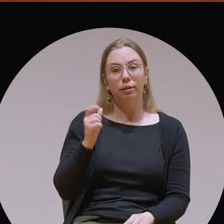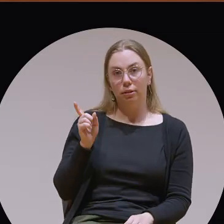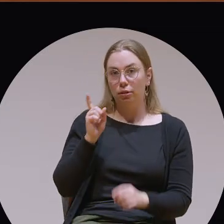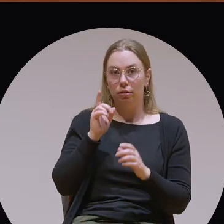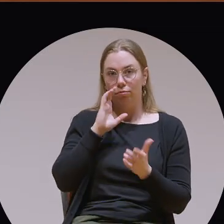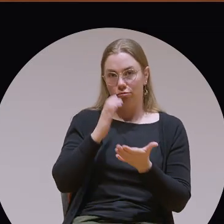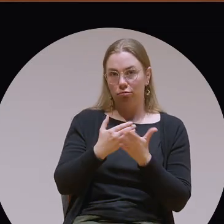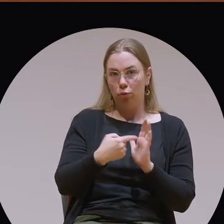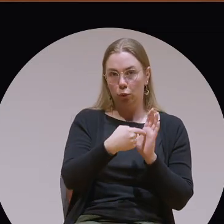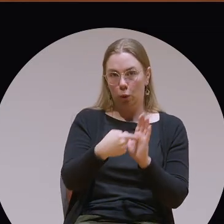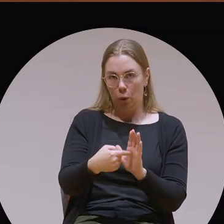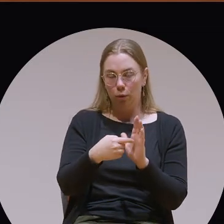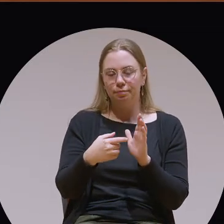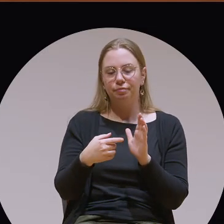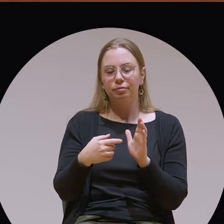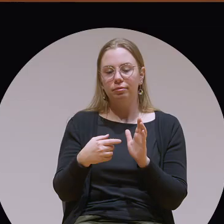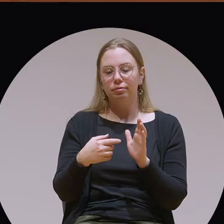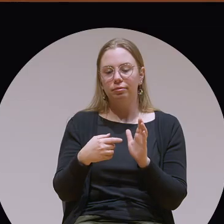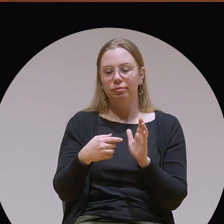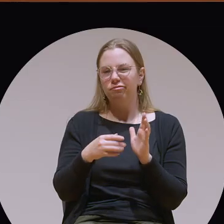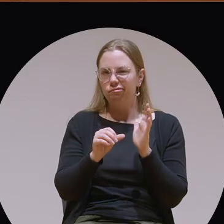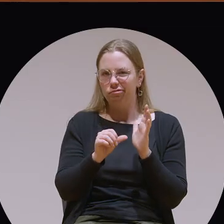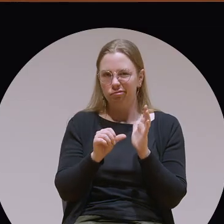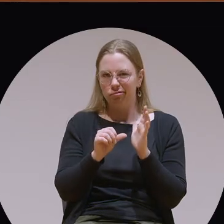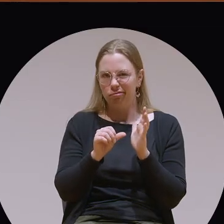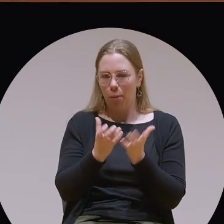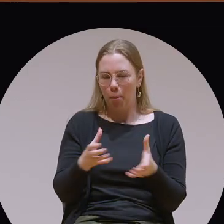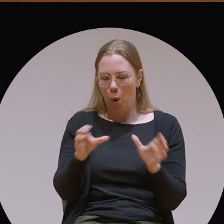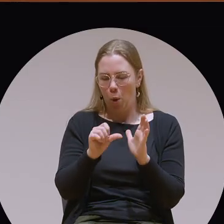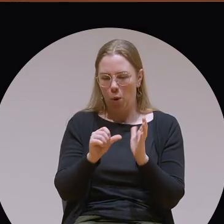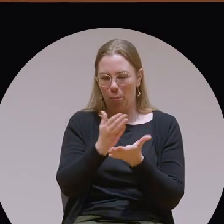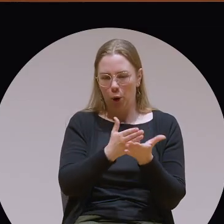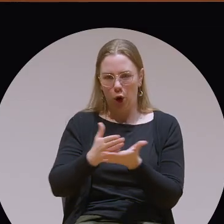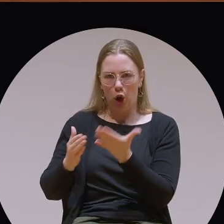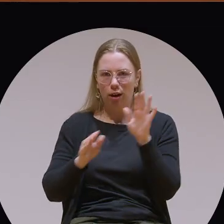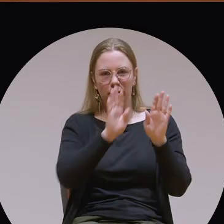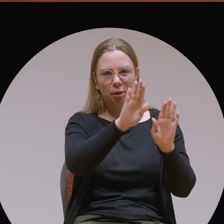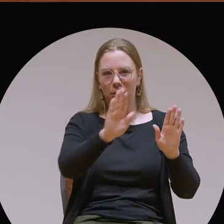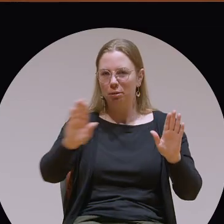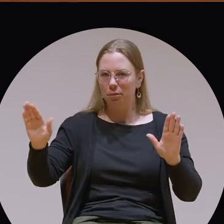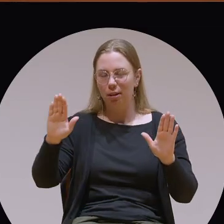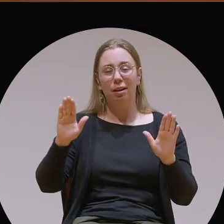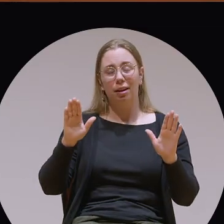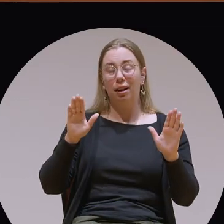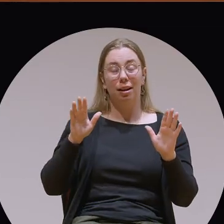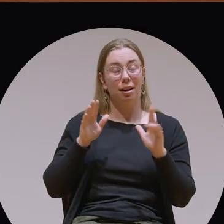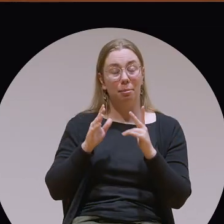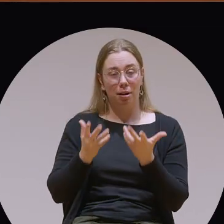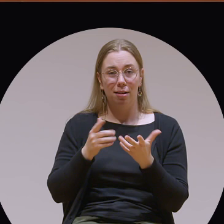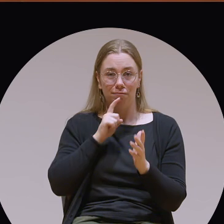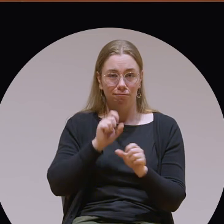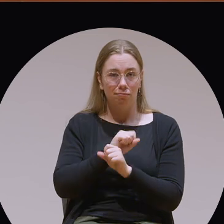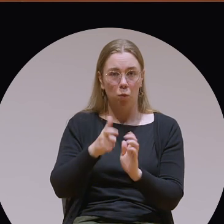of many decades of research by a collaboration of scholars